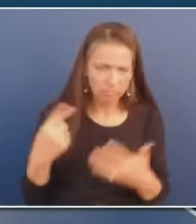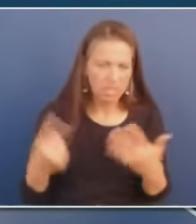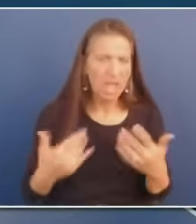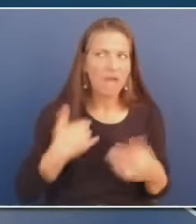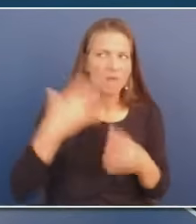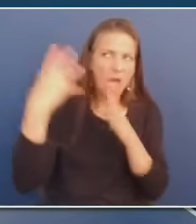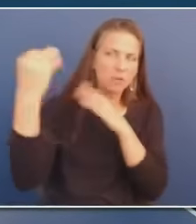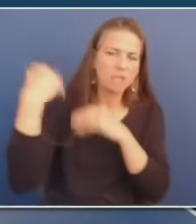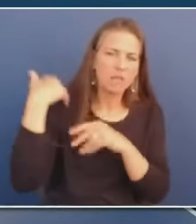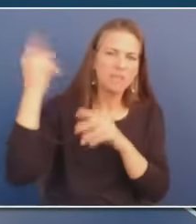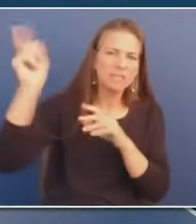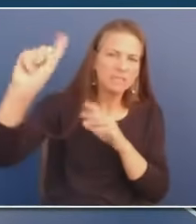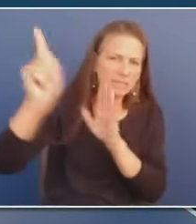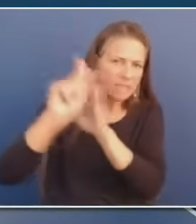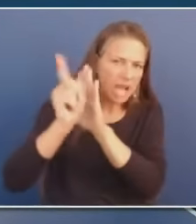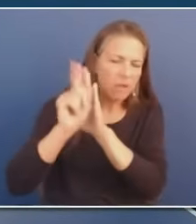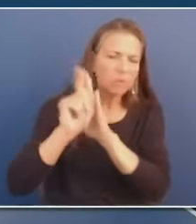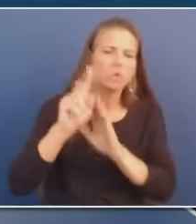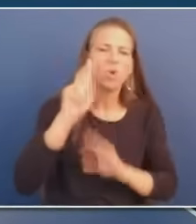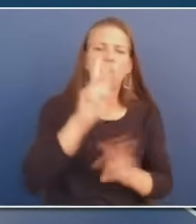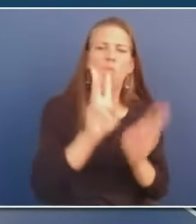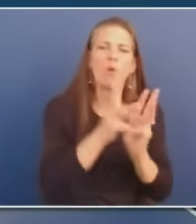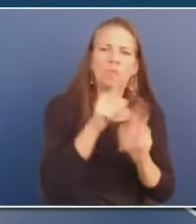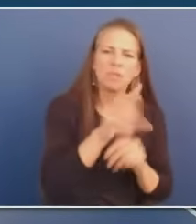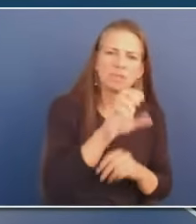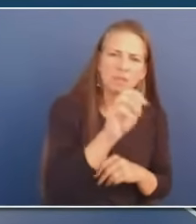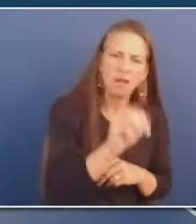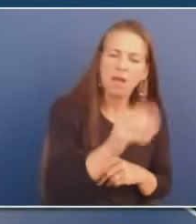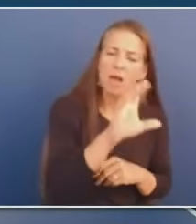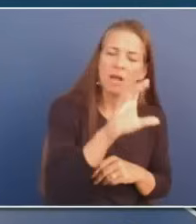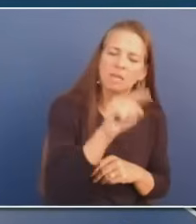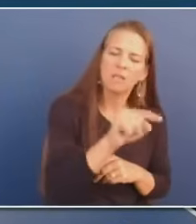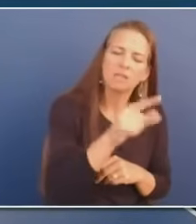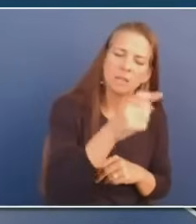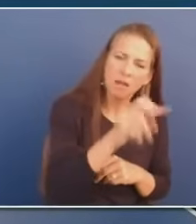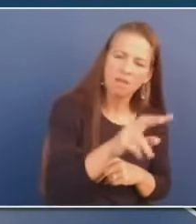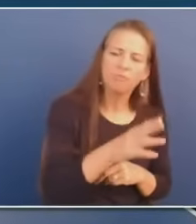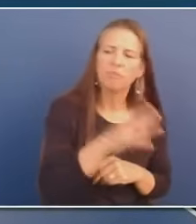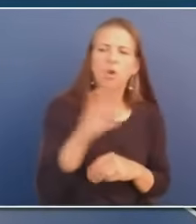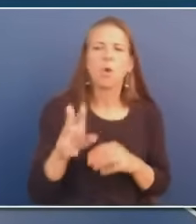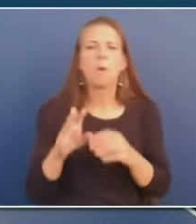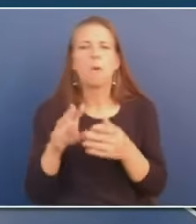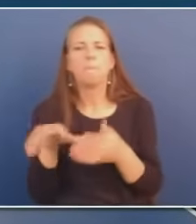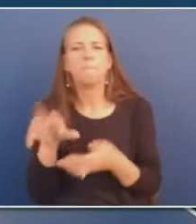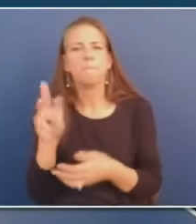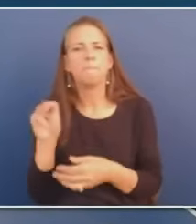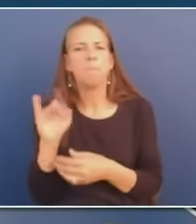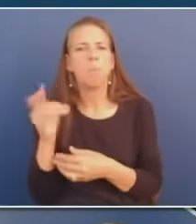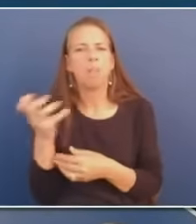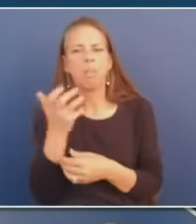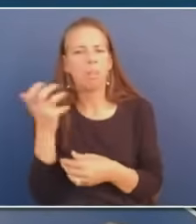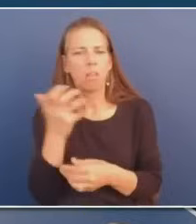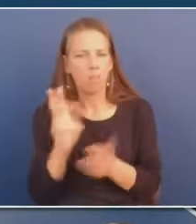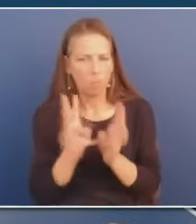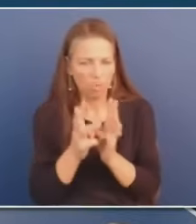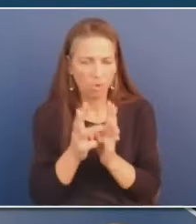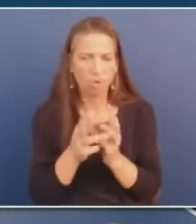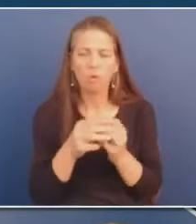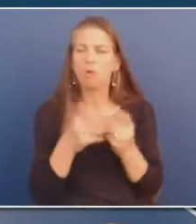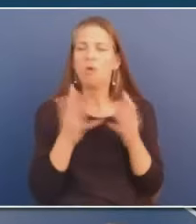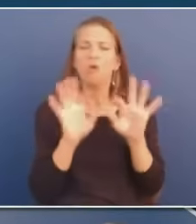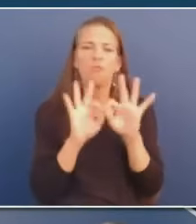visiting weather.gov or mobile.weather.gov, or receiving notifications from family, friends, and